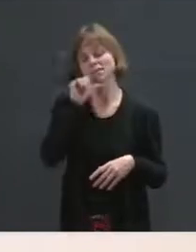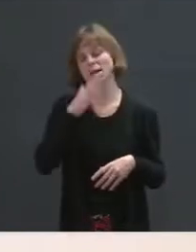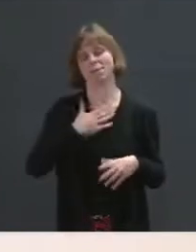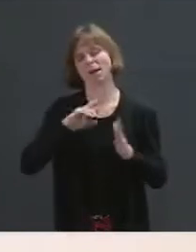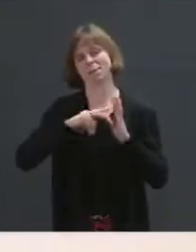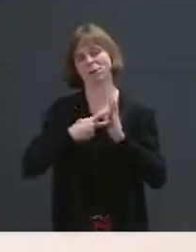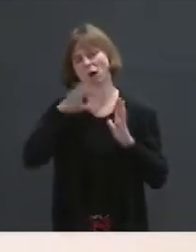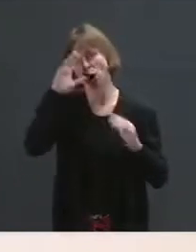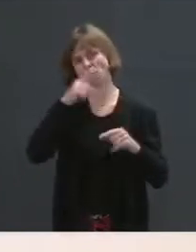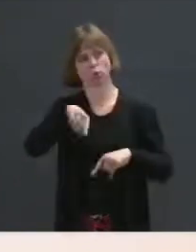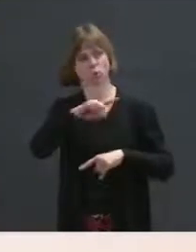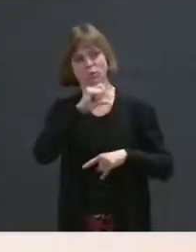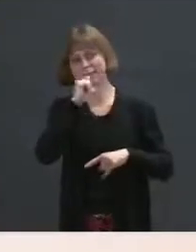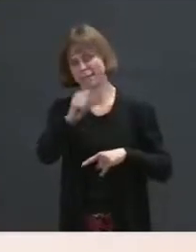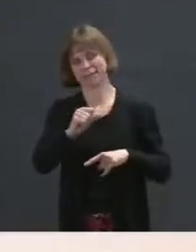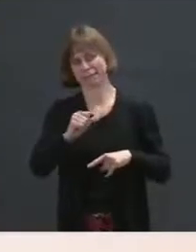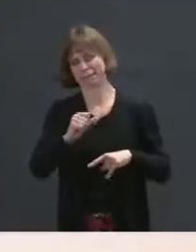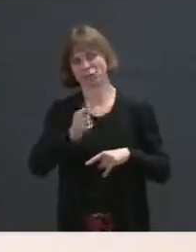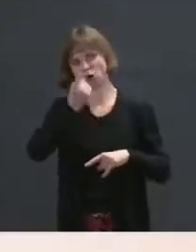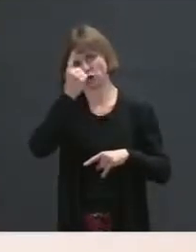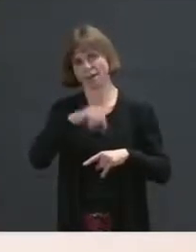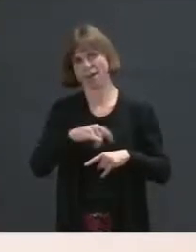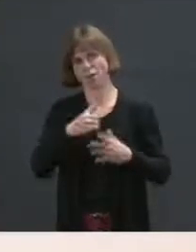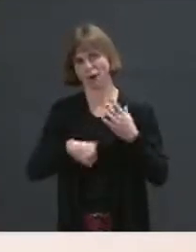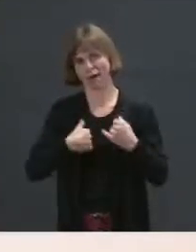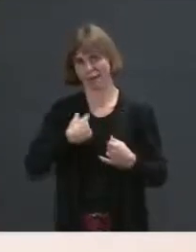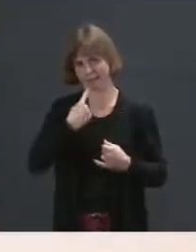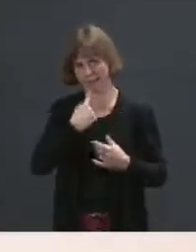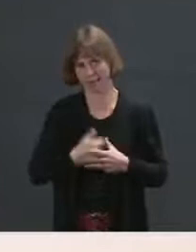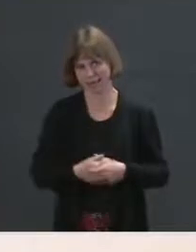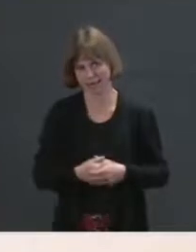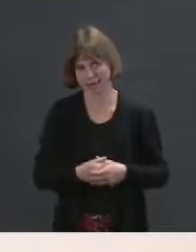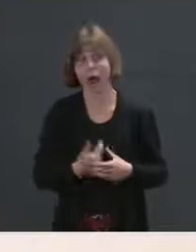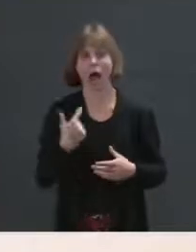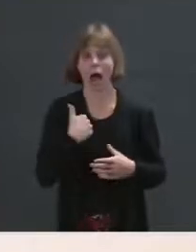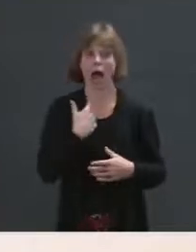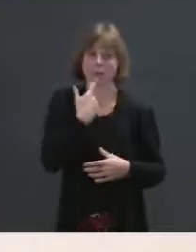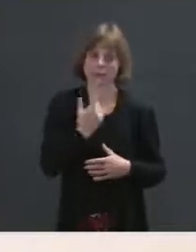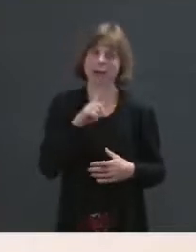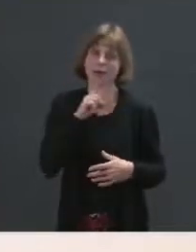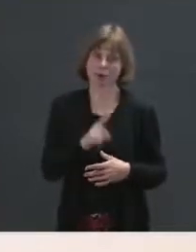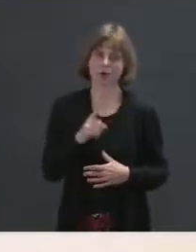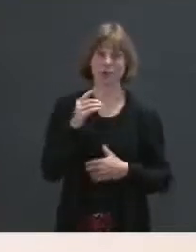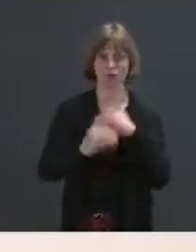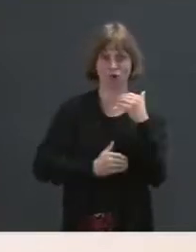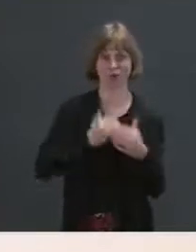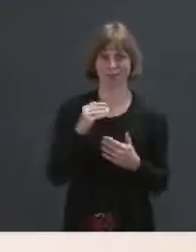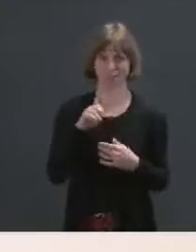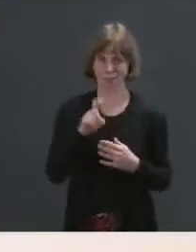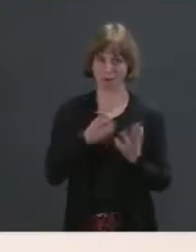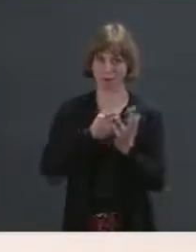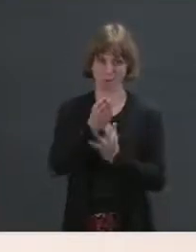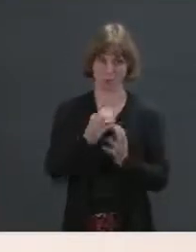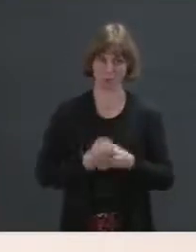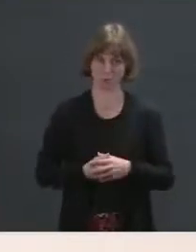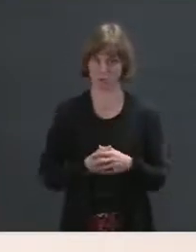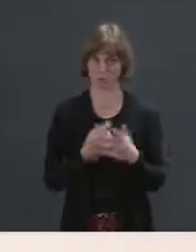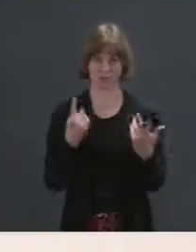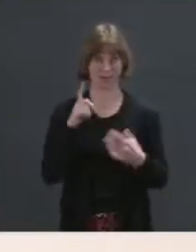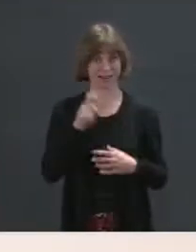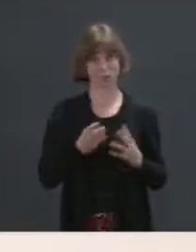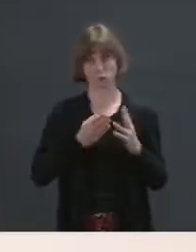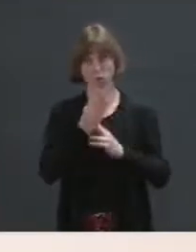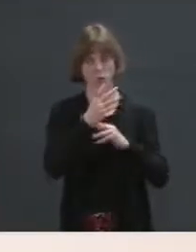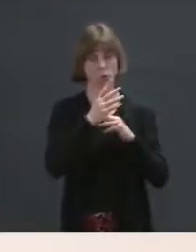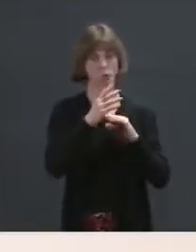what other people took from what I said. But what I was conveying is that there's a process that this has to undergo, and it needs to move through the